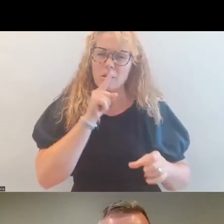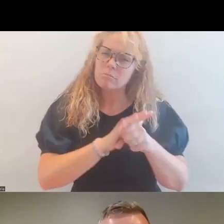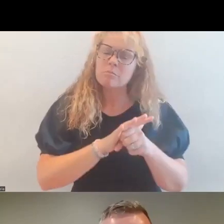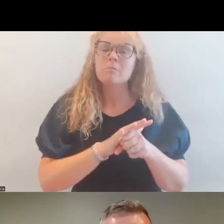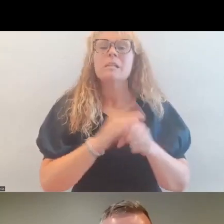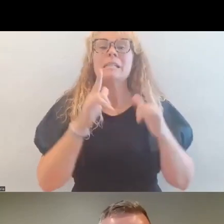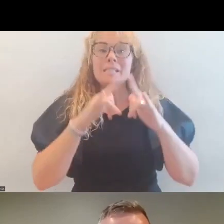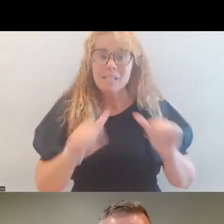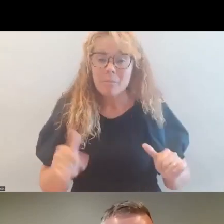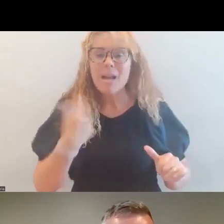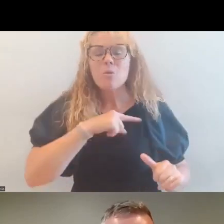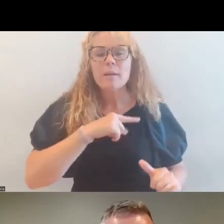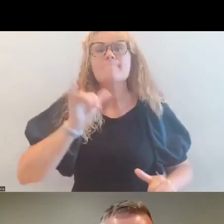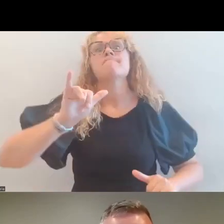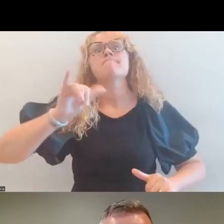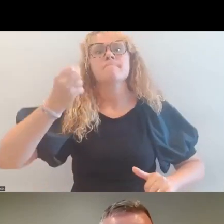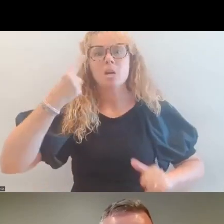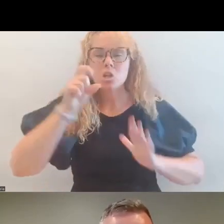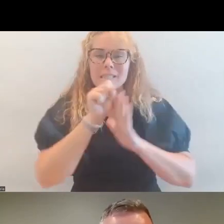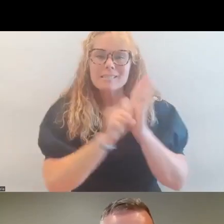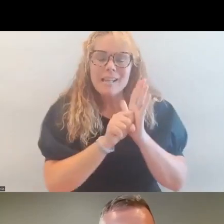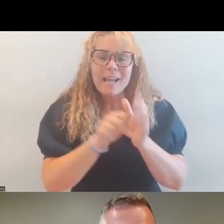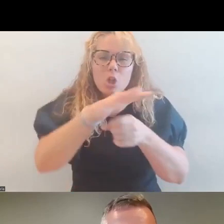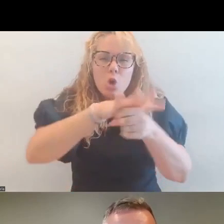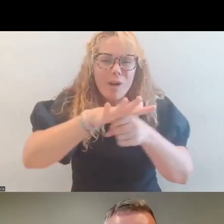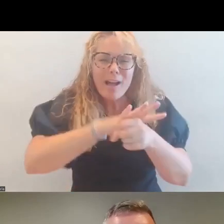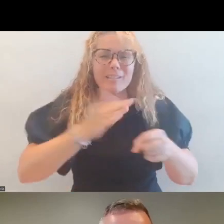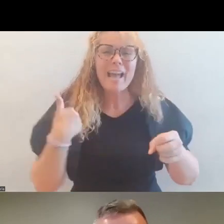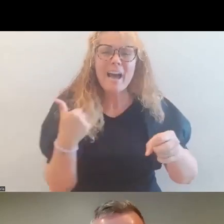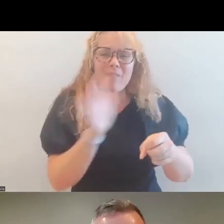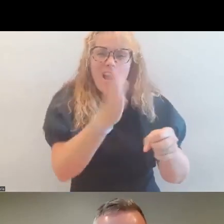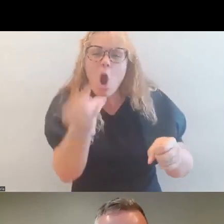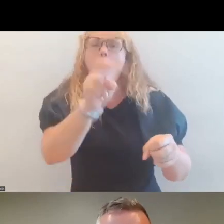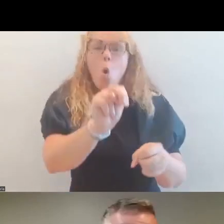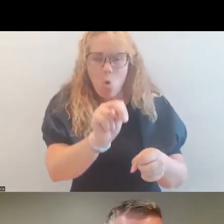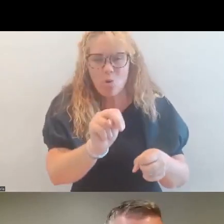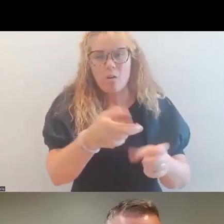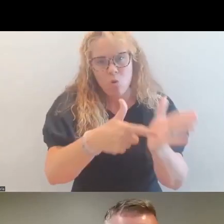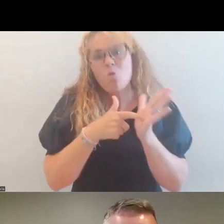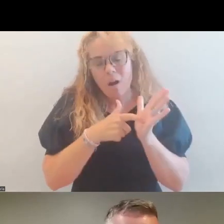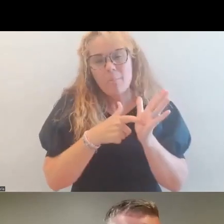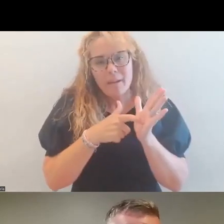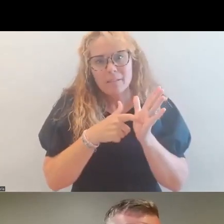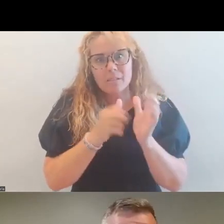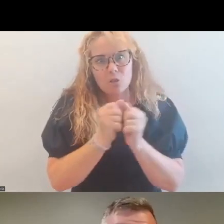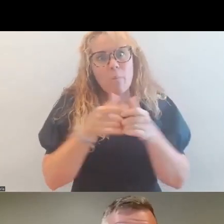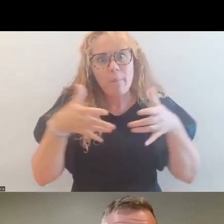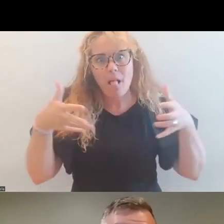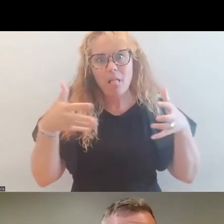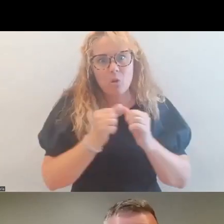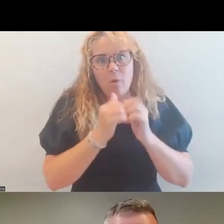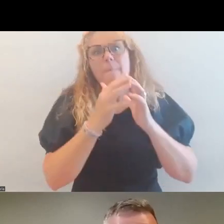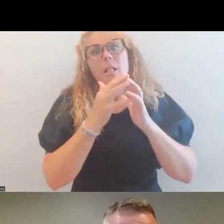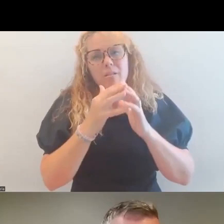time understand that you know, states and localities have their own mandates to build upon that, to in some cases make